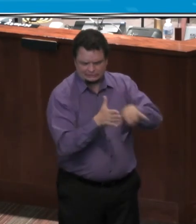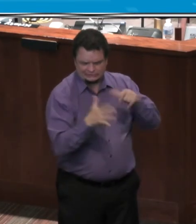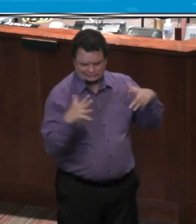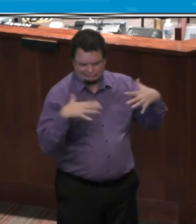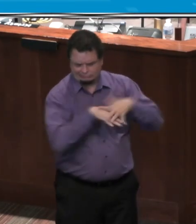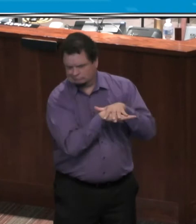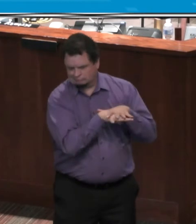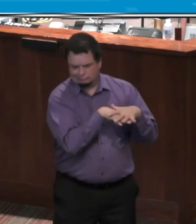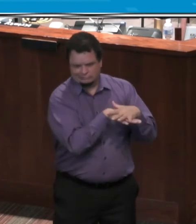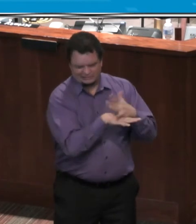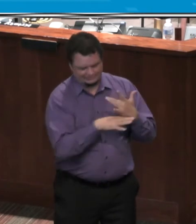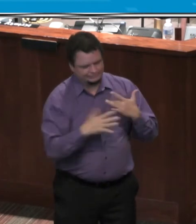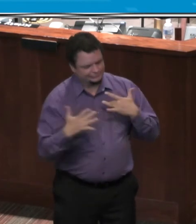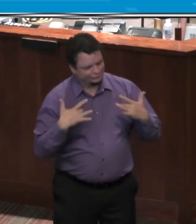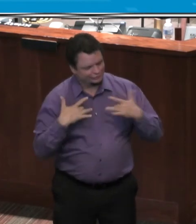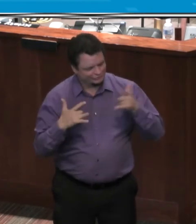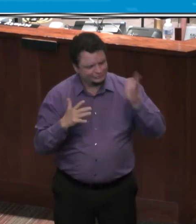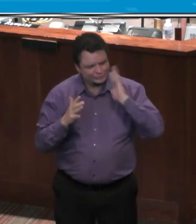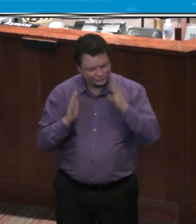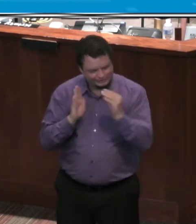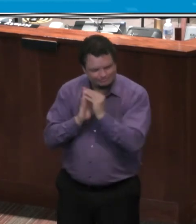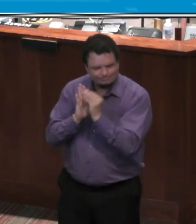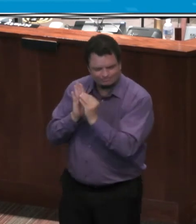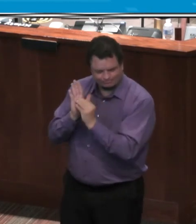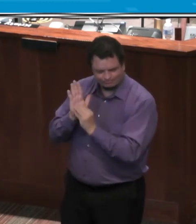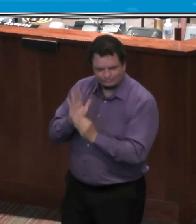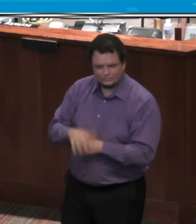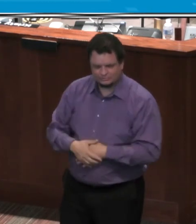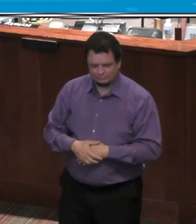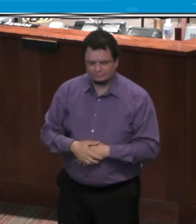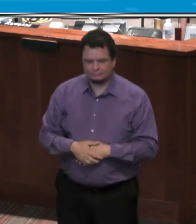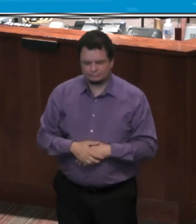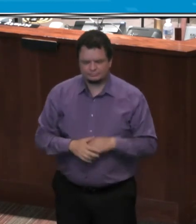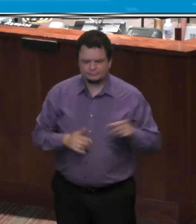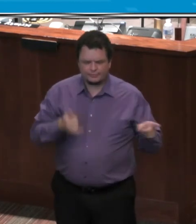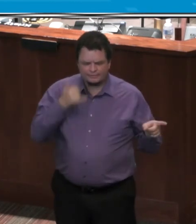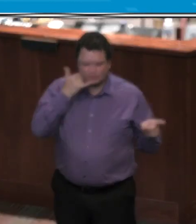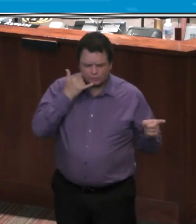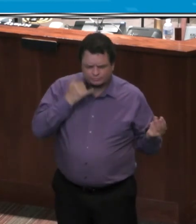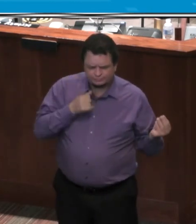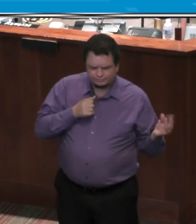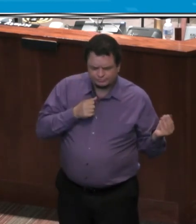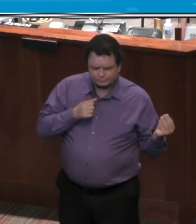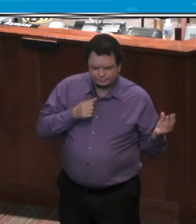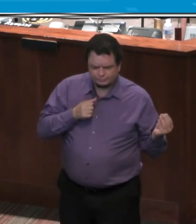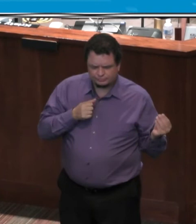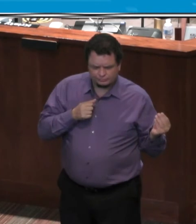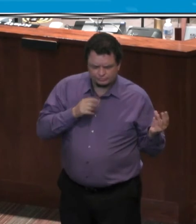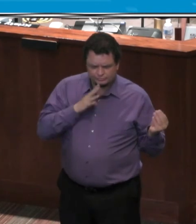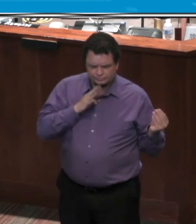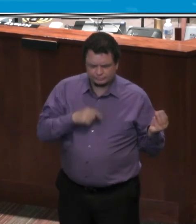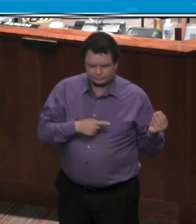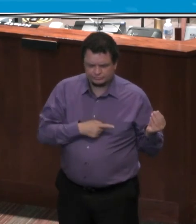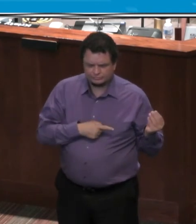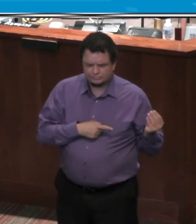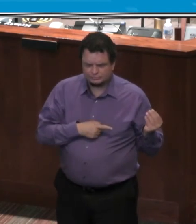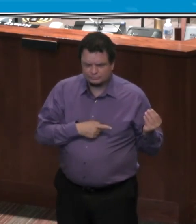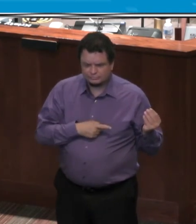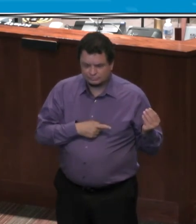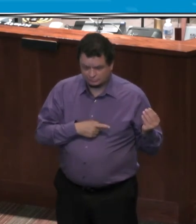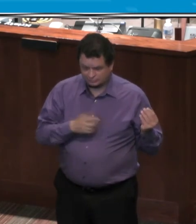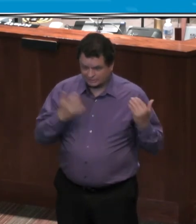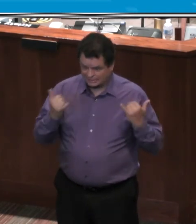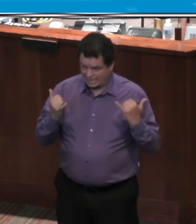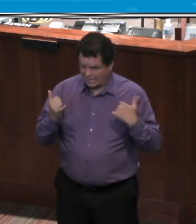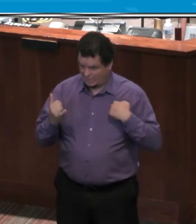12 today, I did want to let everyone know that we are in partnership with higher education, and we are